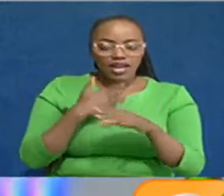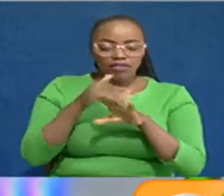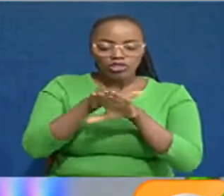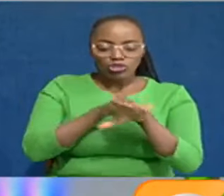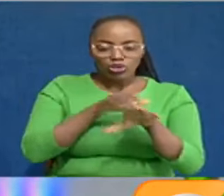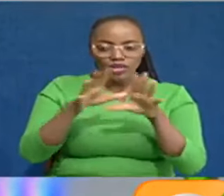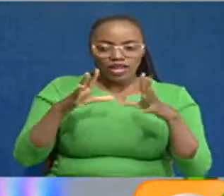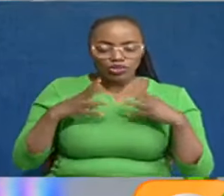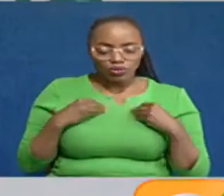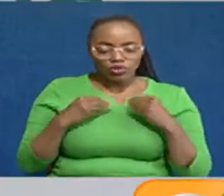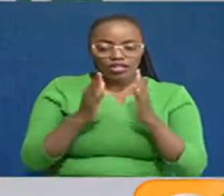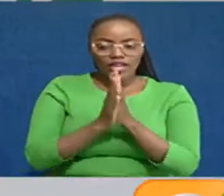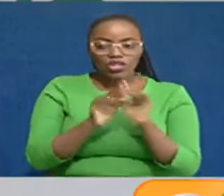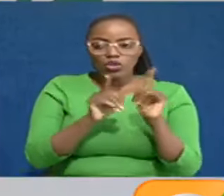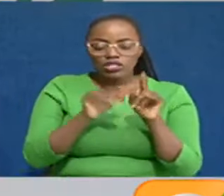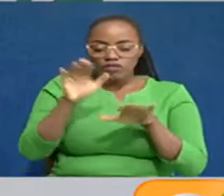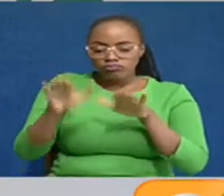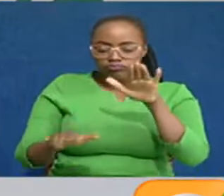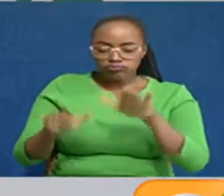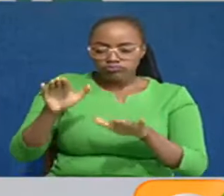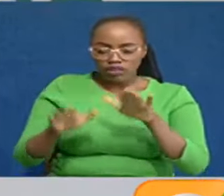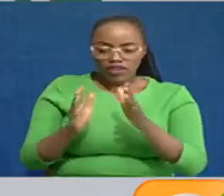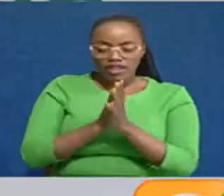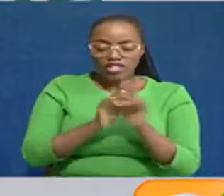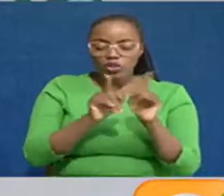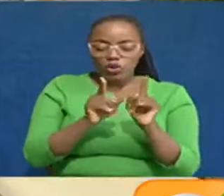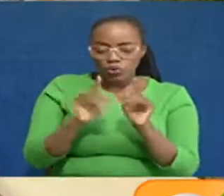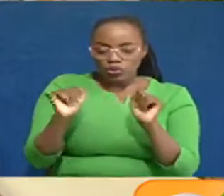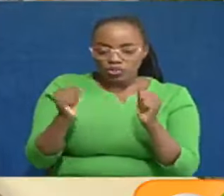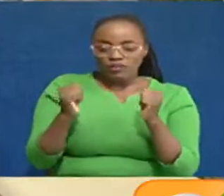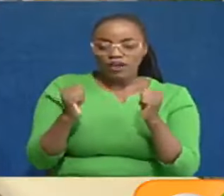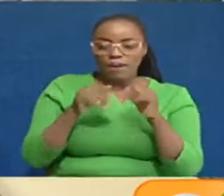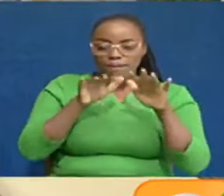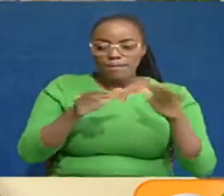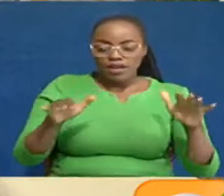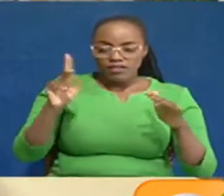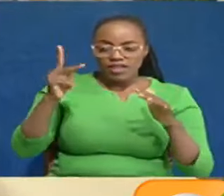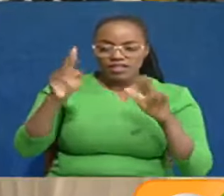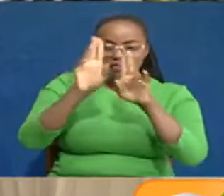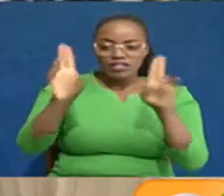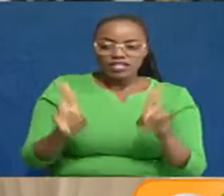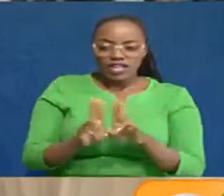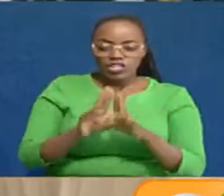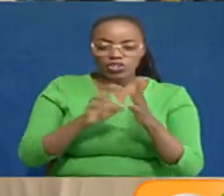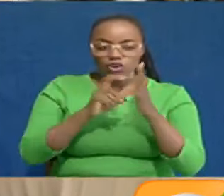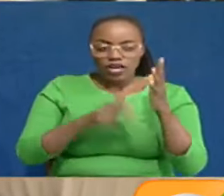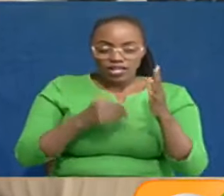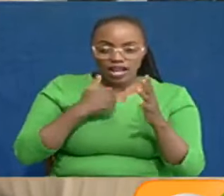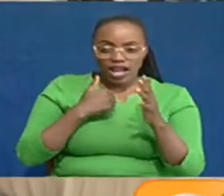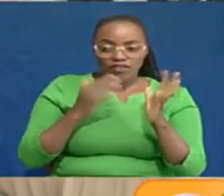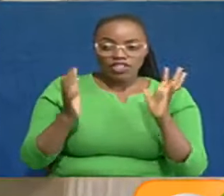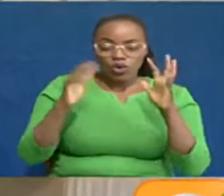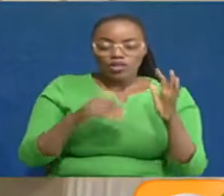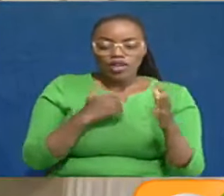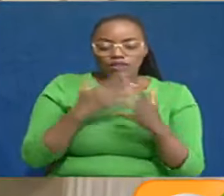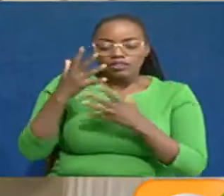adoption despite the benefits of stable incomes and secured markets. At Kenya's inaugural International Contract Farming Conference,